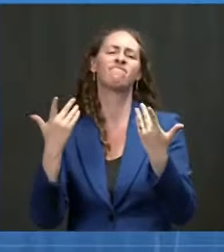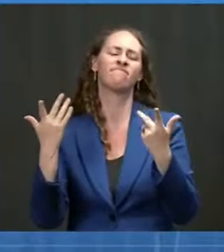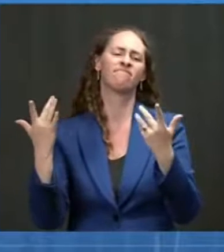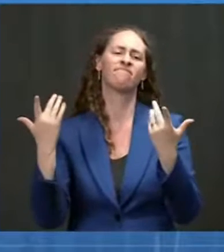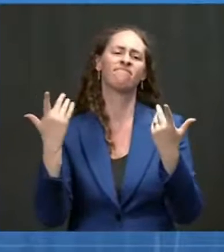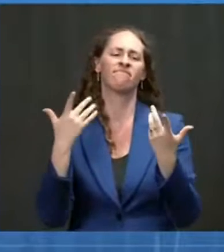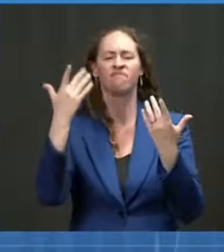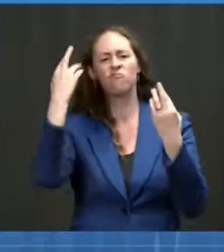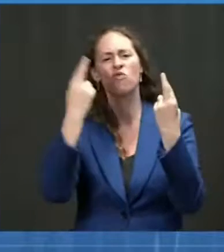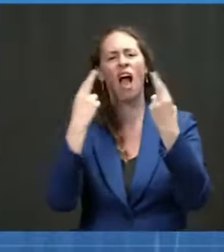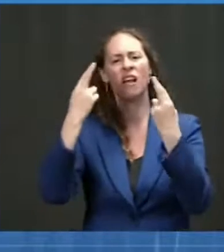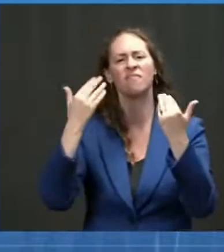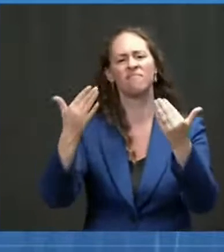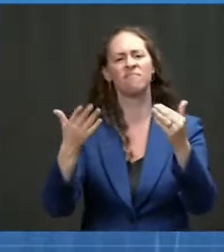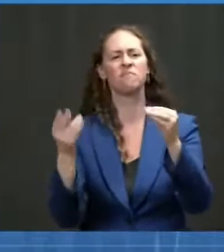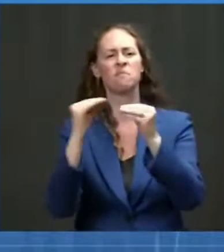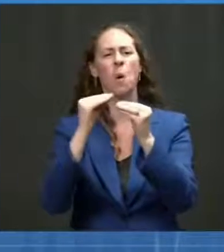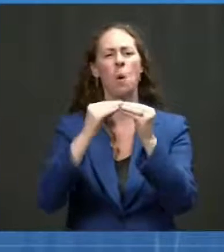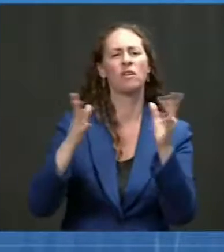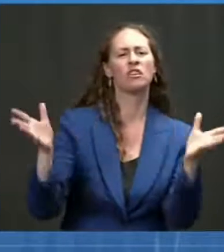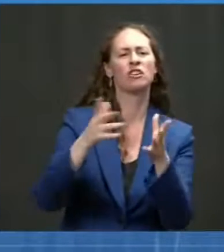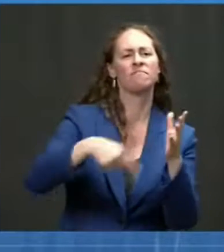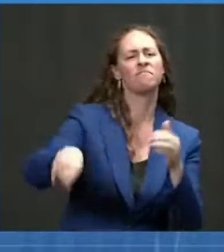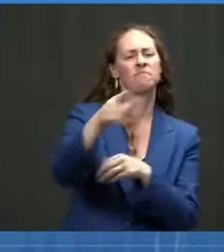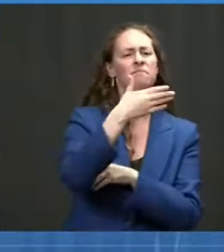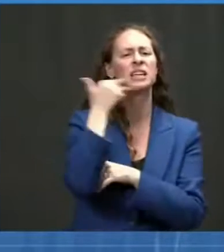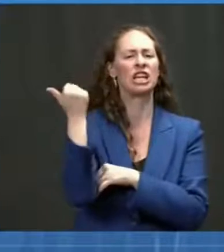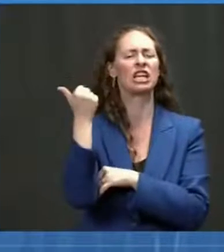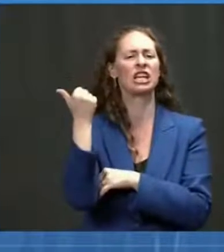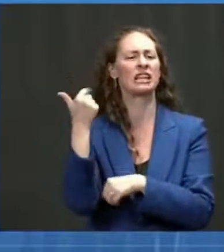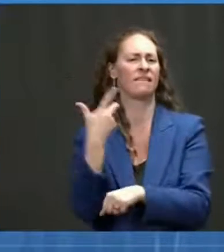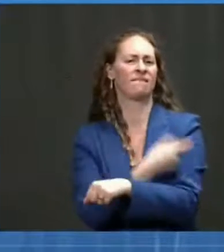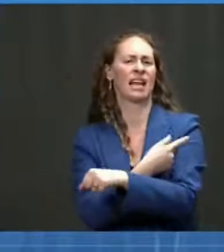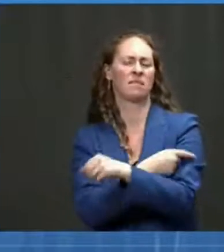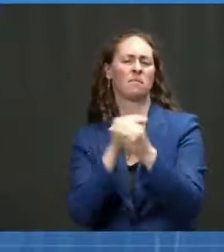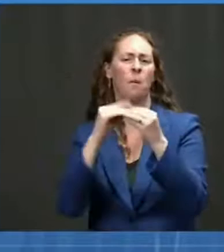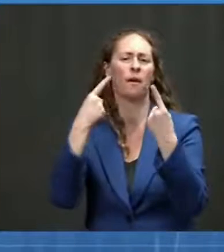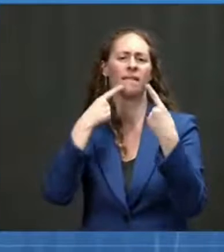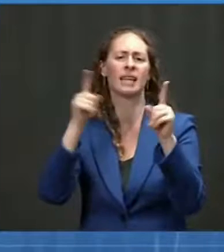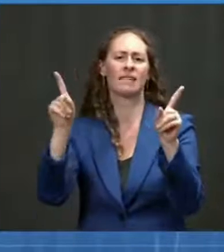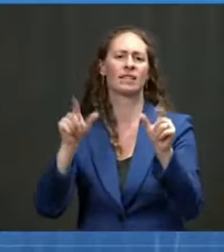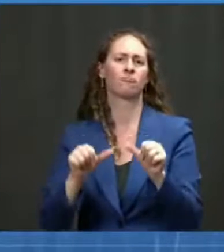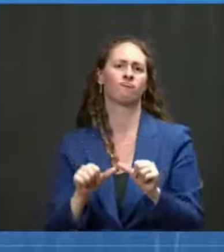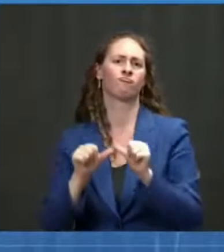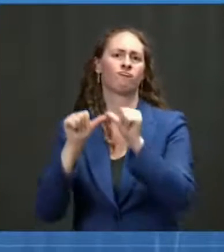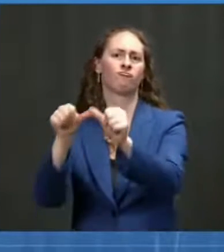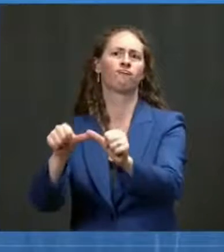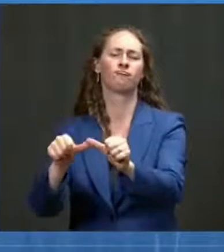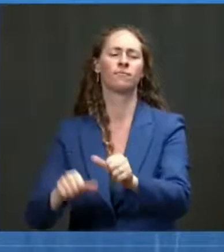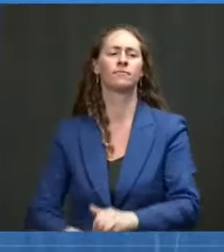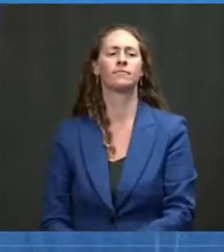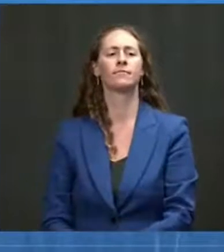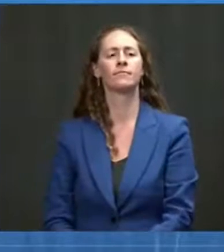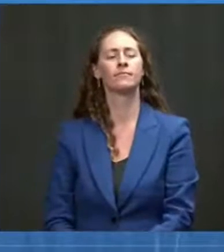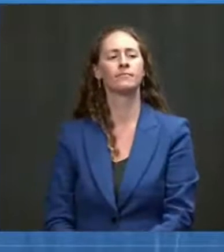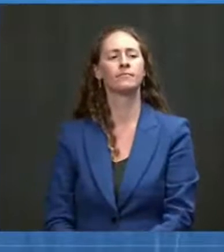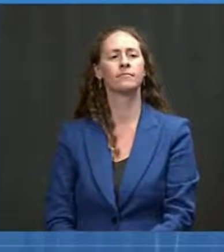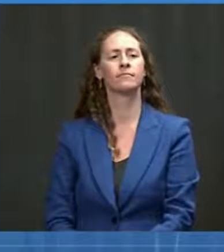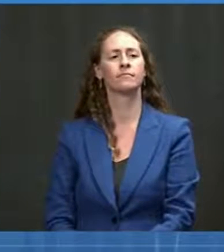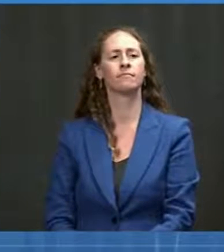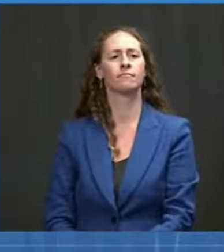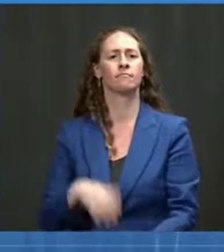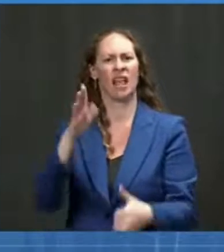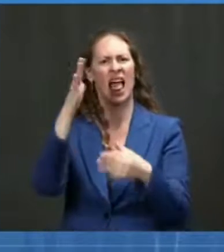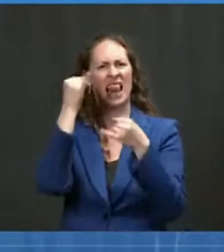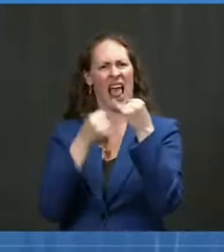and linking that to the next to last slide, where I showed you could dramatically increase the